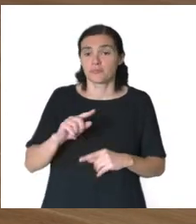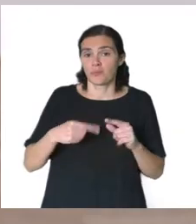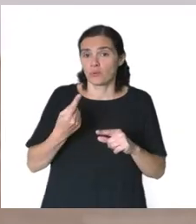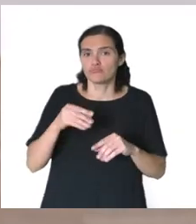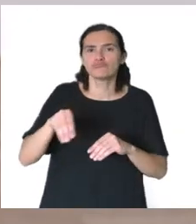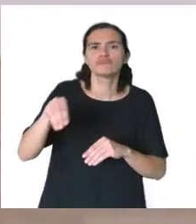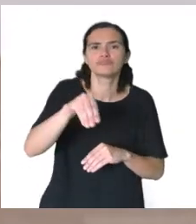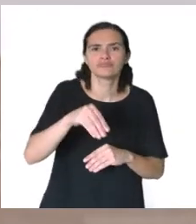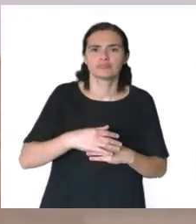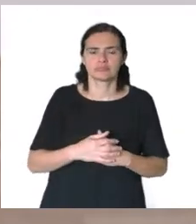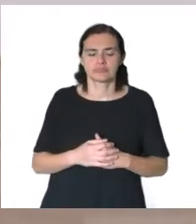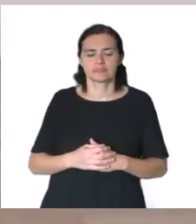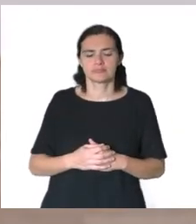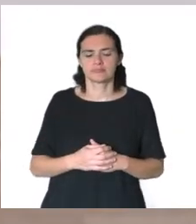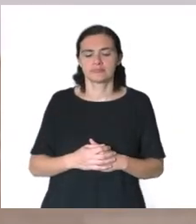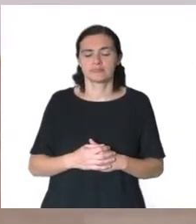And then another one.